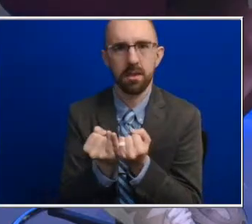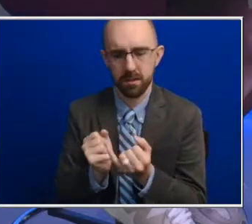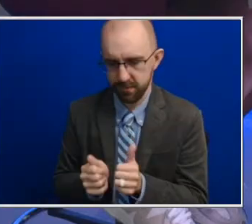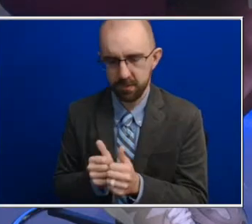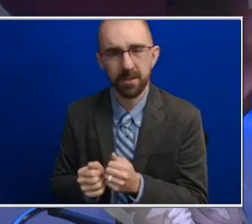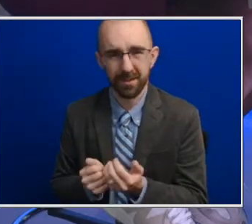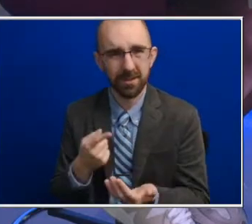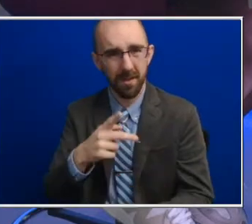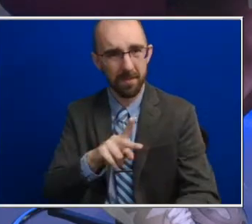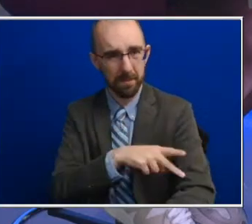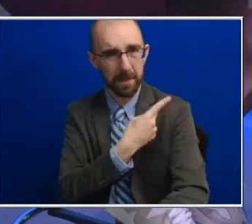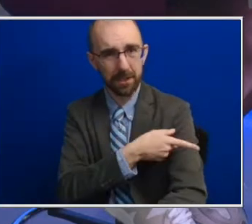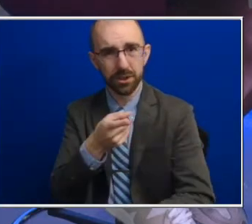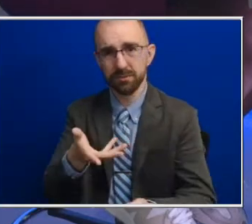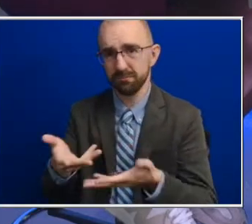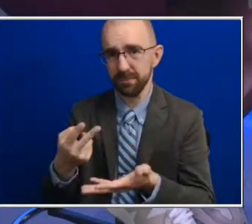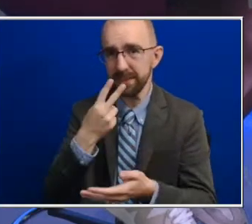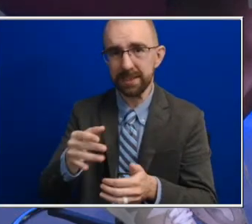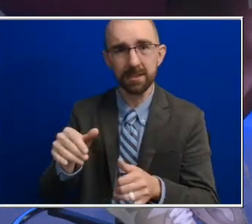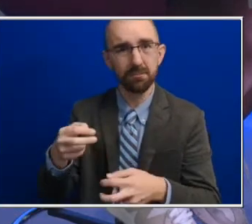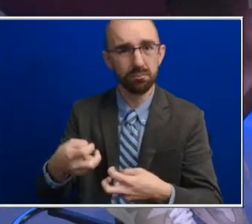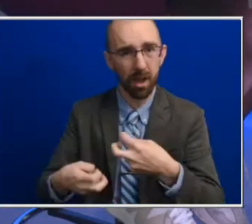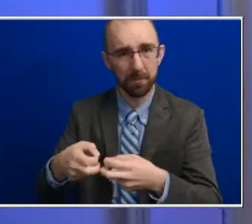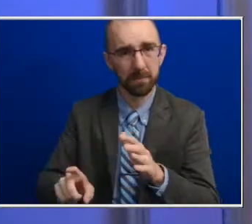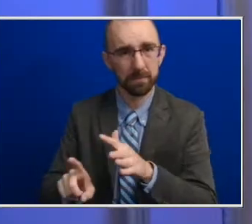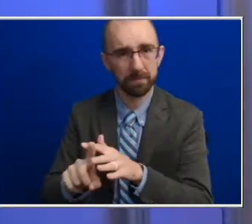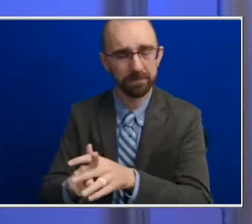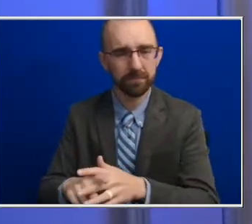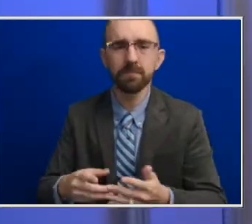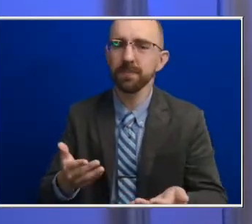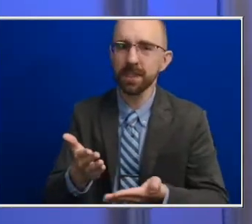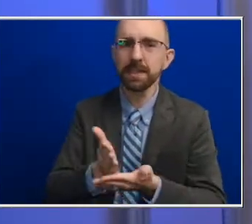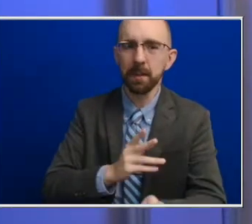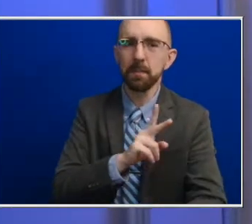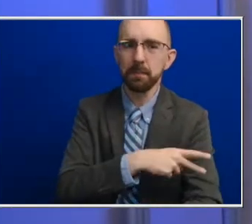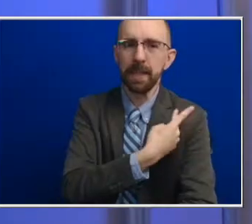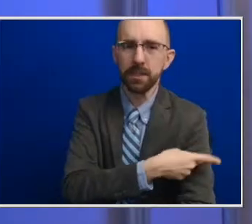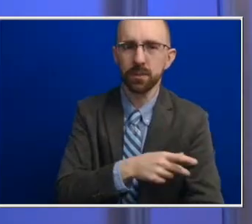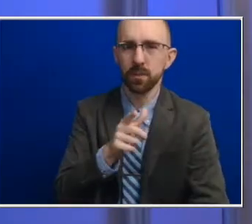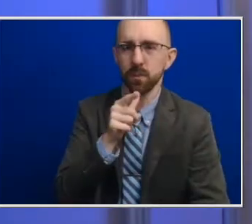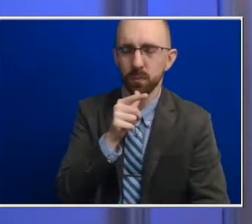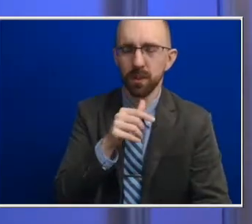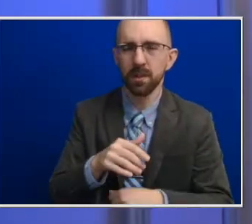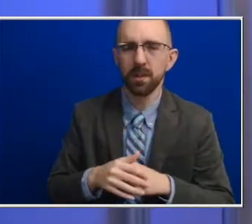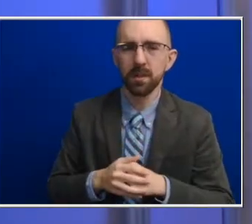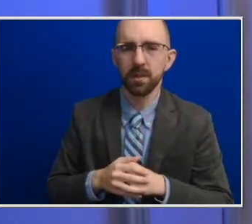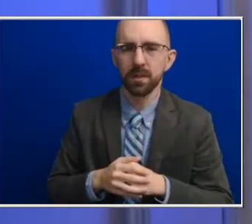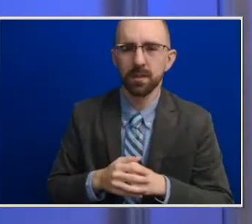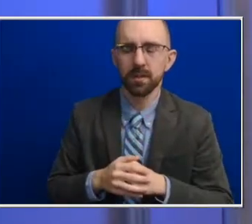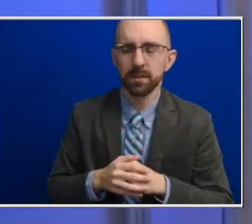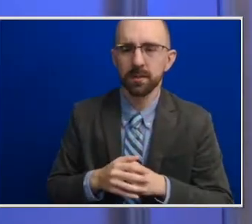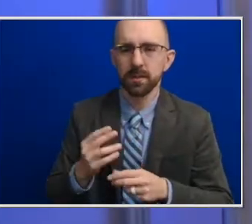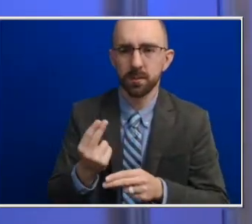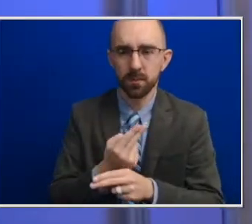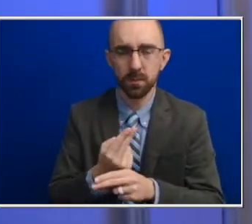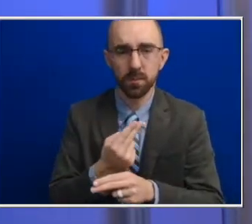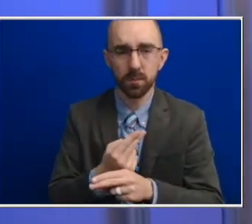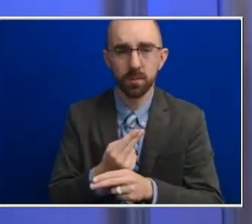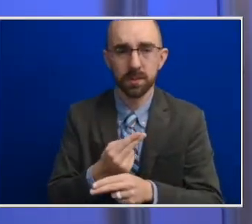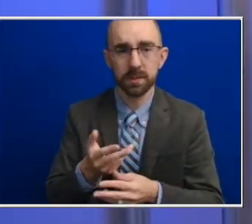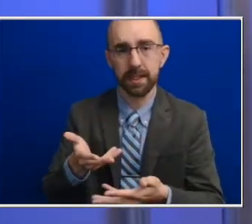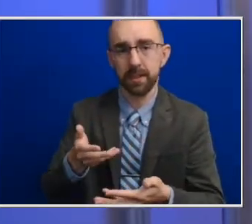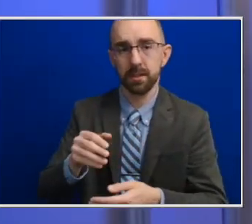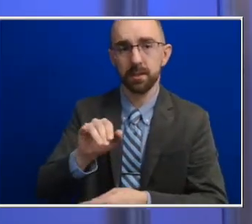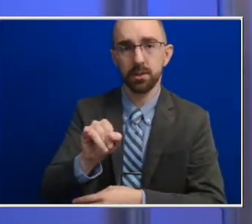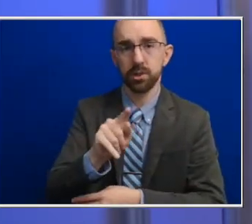you're seeing this become a problem with? You know, I've got some patients who use generative and interactive AI, both. And